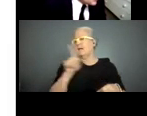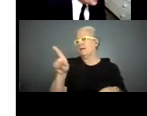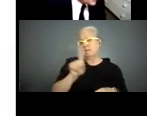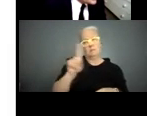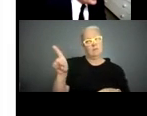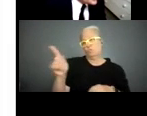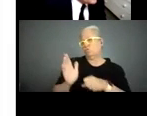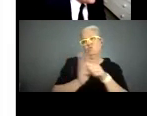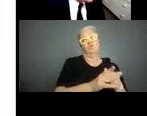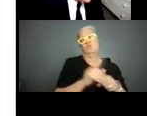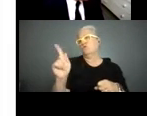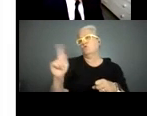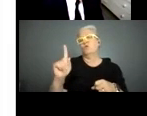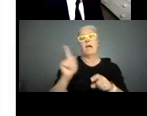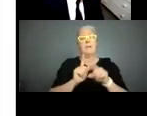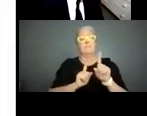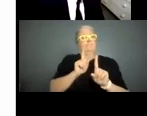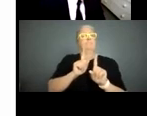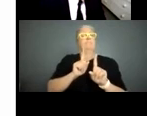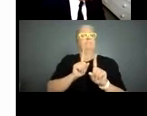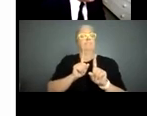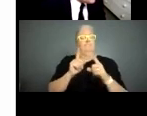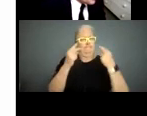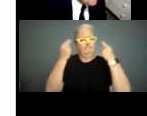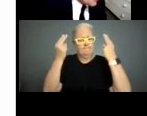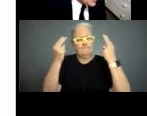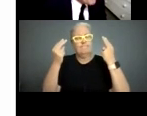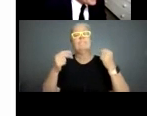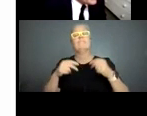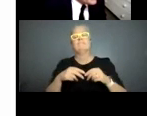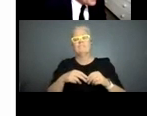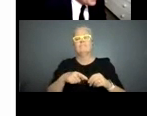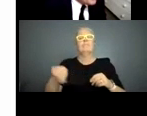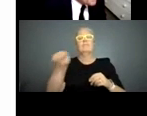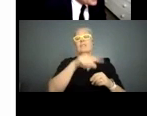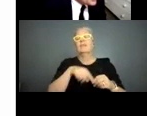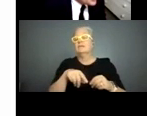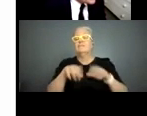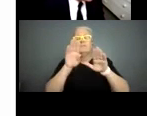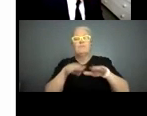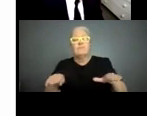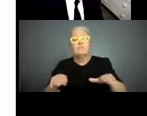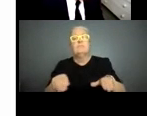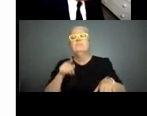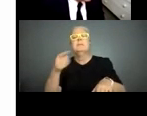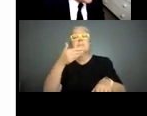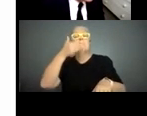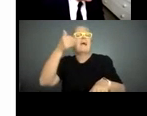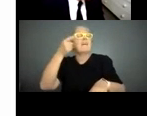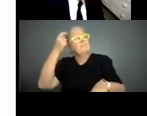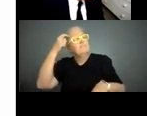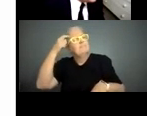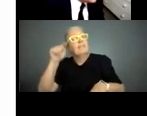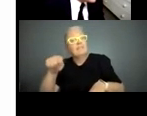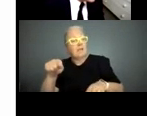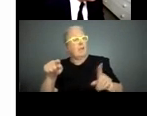teacher organizes children on tables with the children who are more effective, better at certain subjects, working with others as